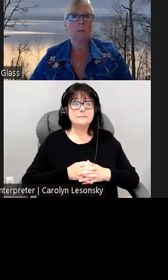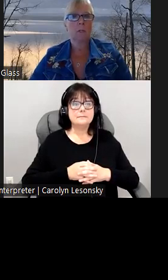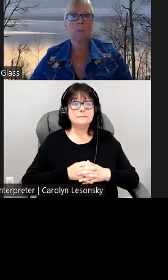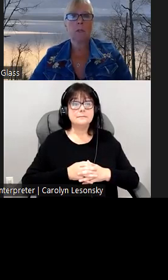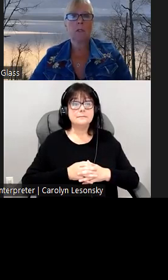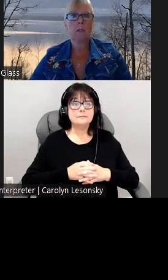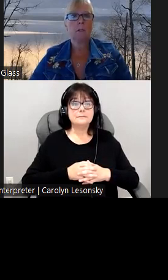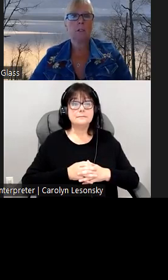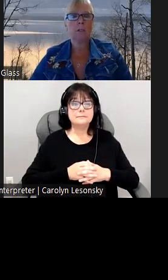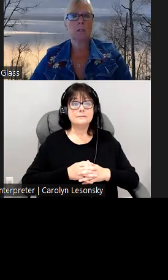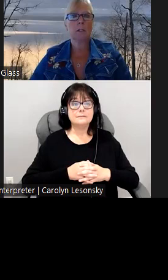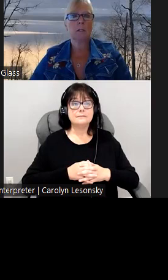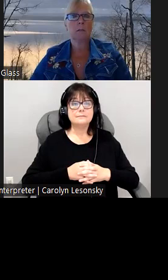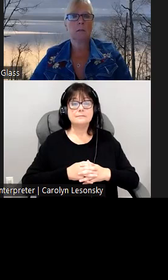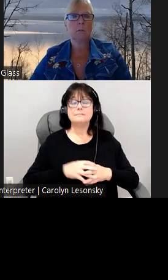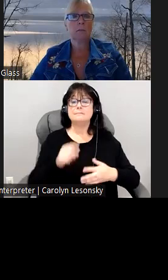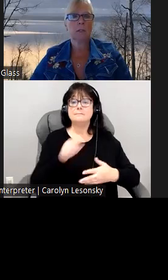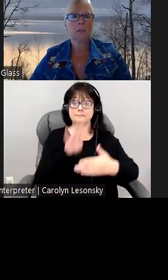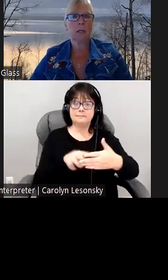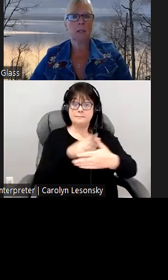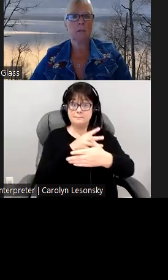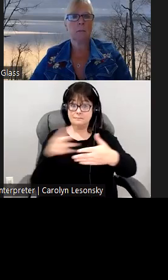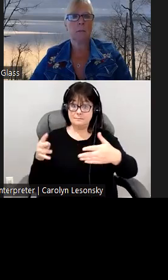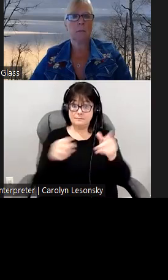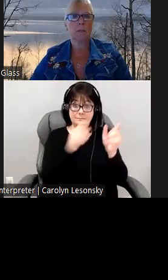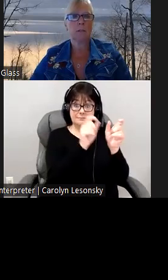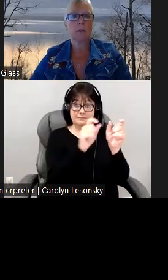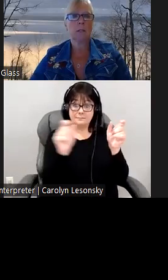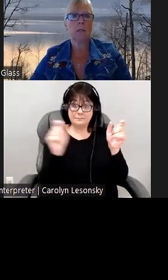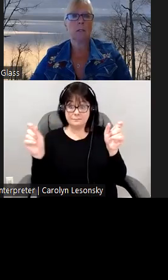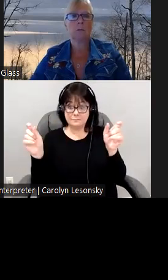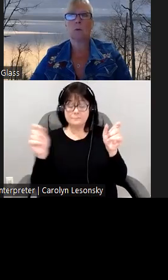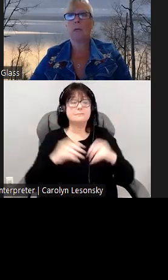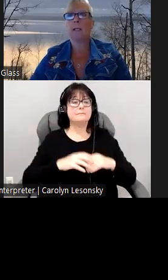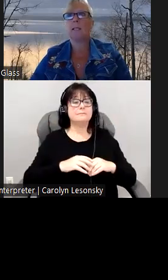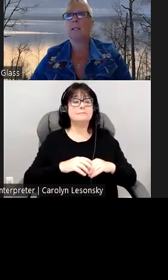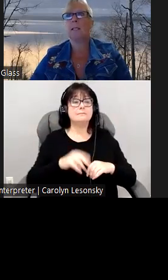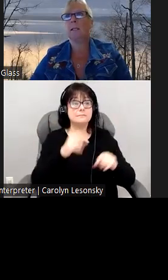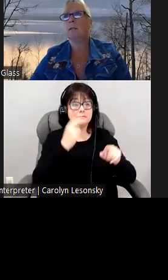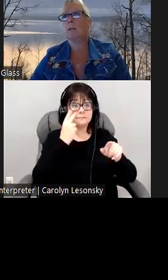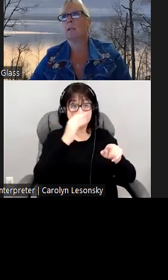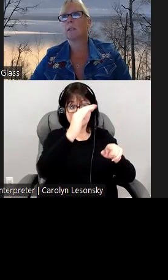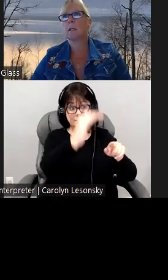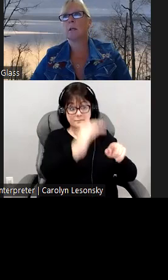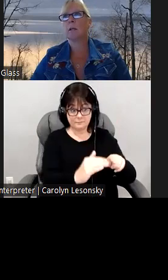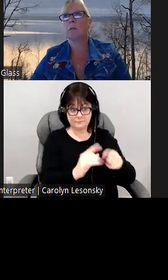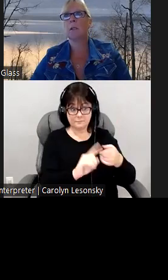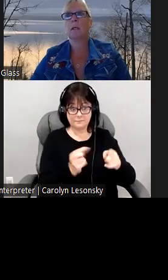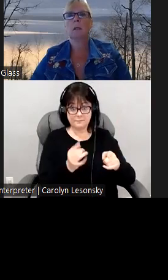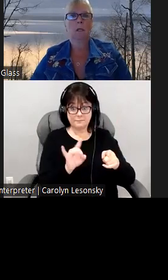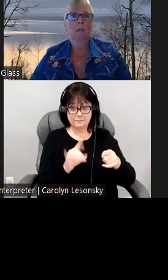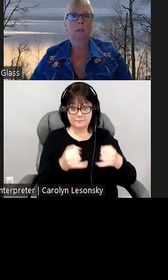this is what the top of the Excel sheet looks like. The previous slide, you would notice, ended at row 18 on the Excel